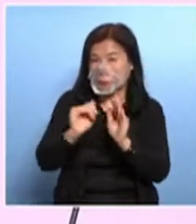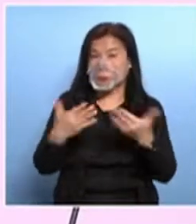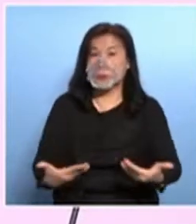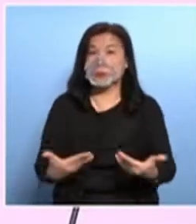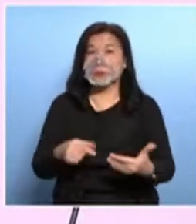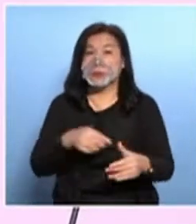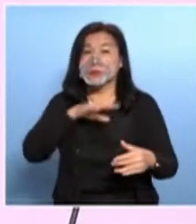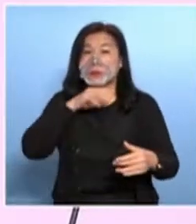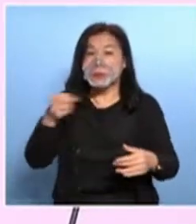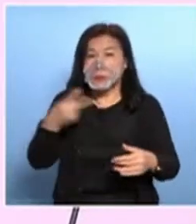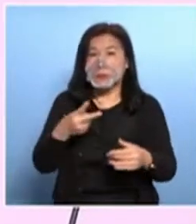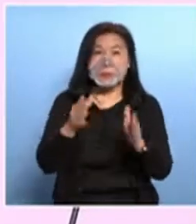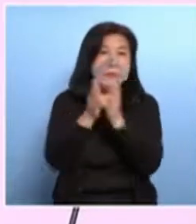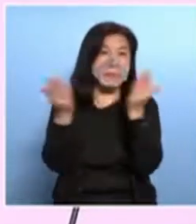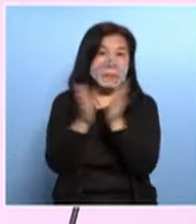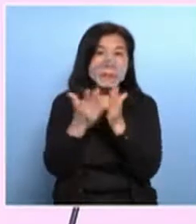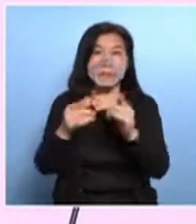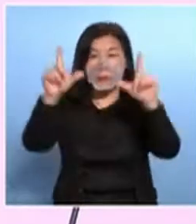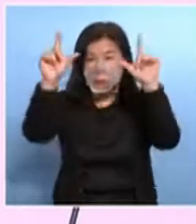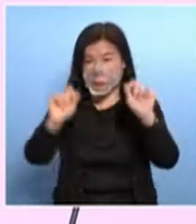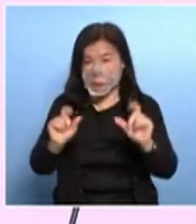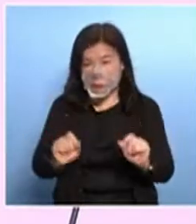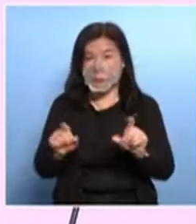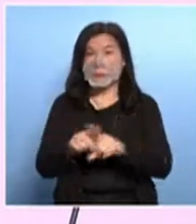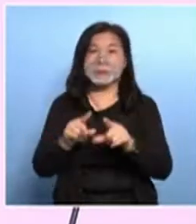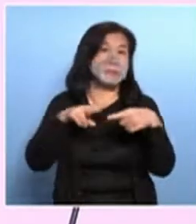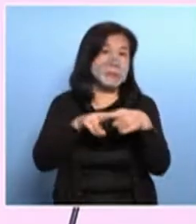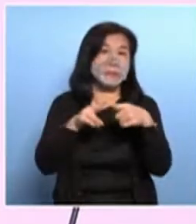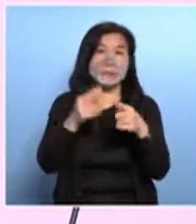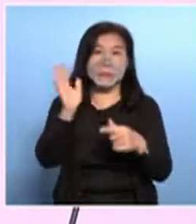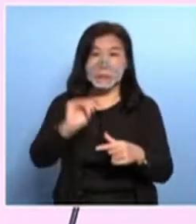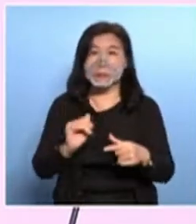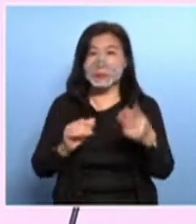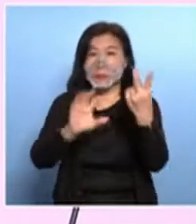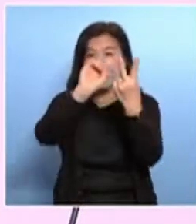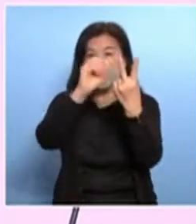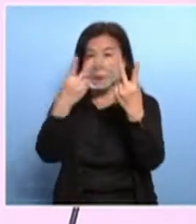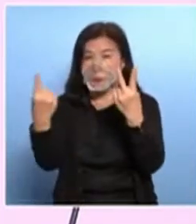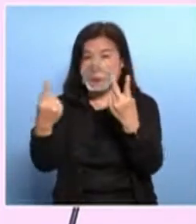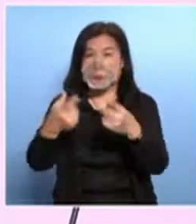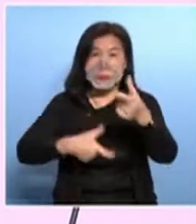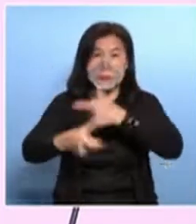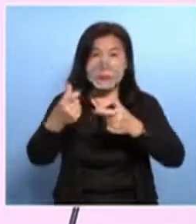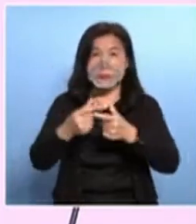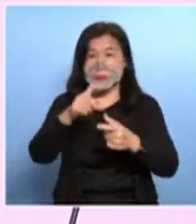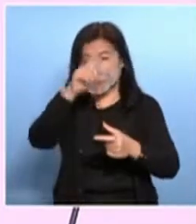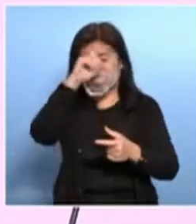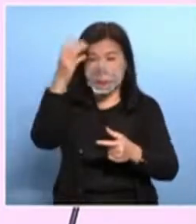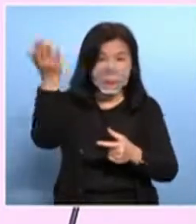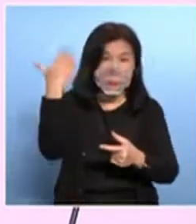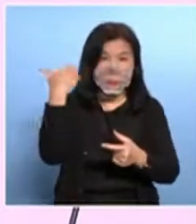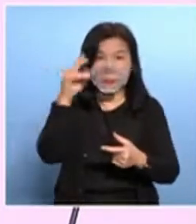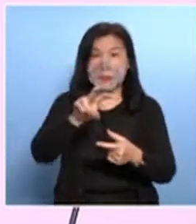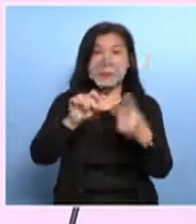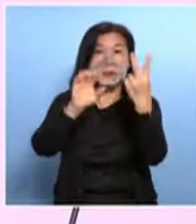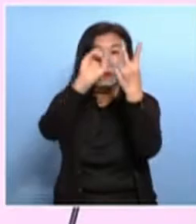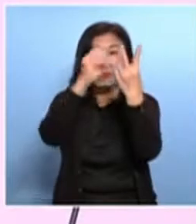boosting the economy by around 3 percentage points. I will elaborate the details afterwards. In 2021,